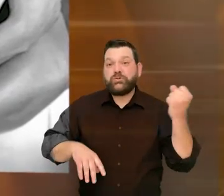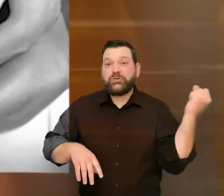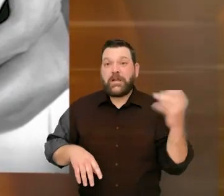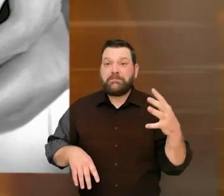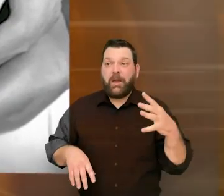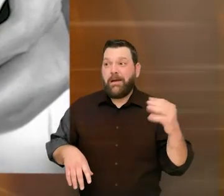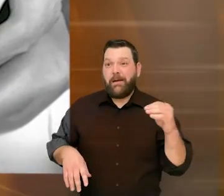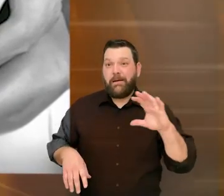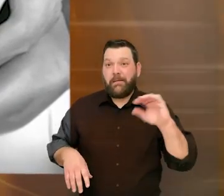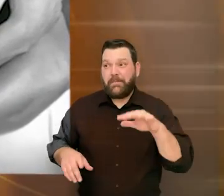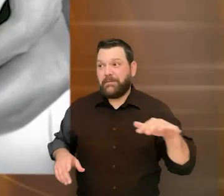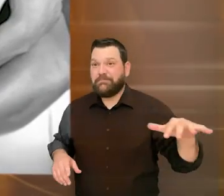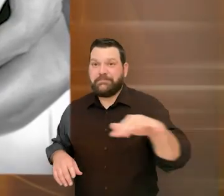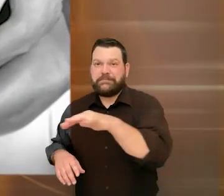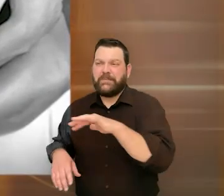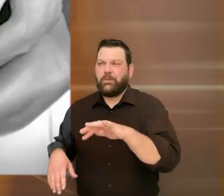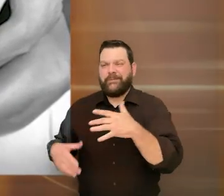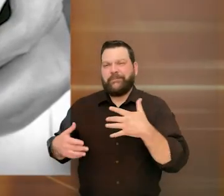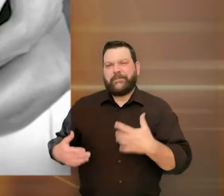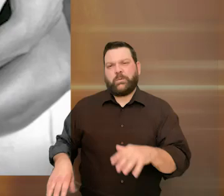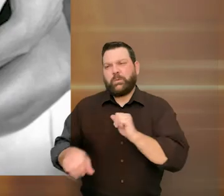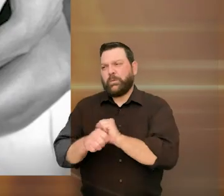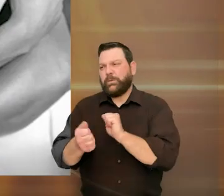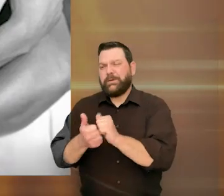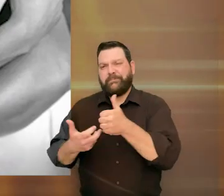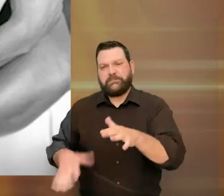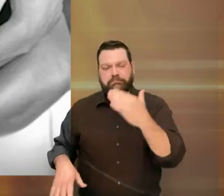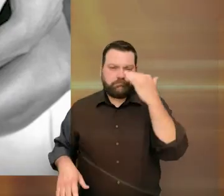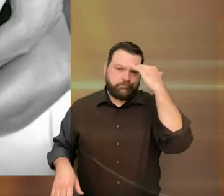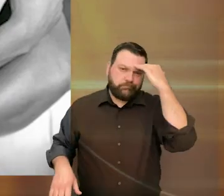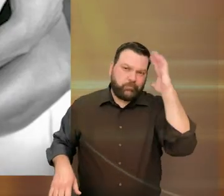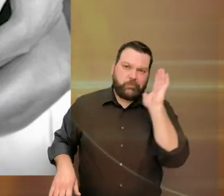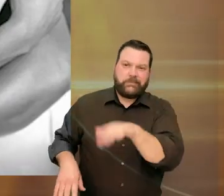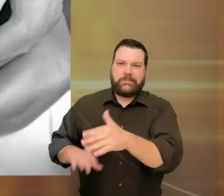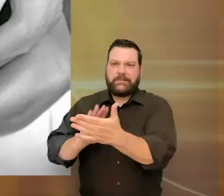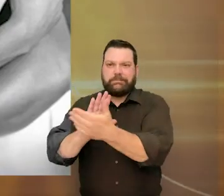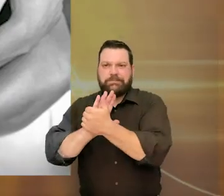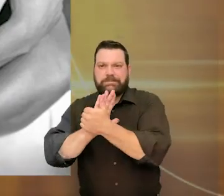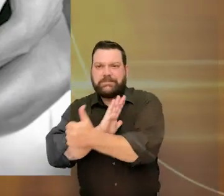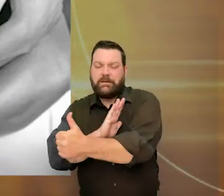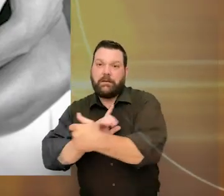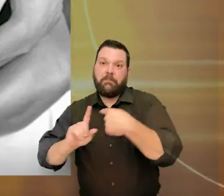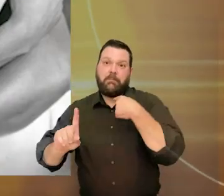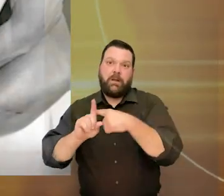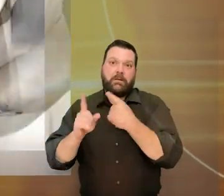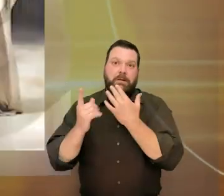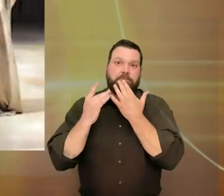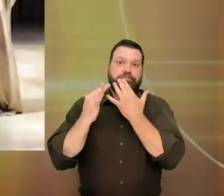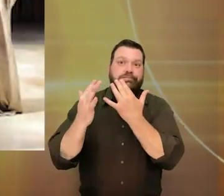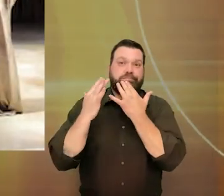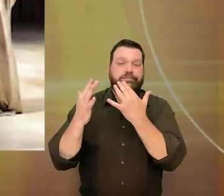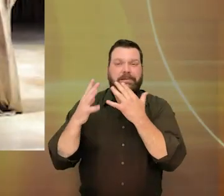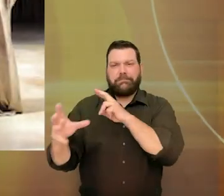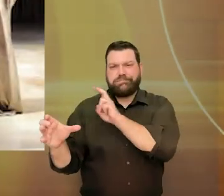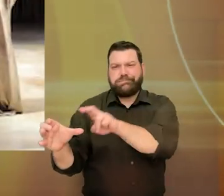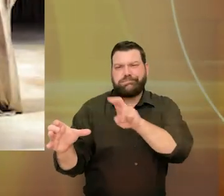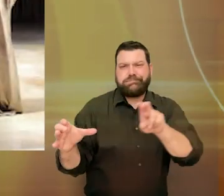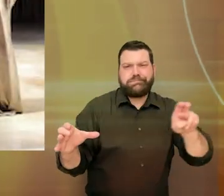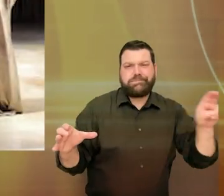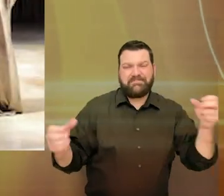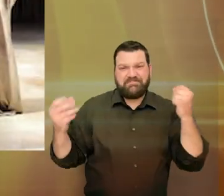and Company were treated to Davenport's strengths early on, not to mention to his astonishing versatility. In a